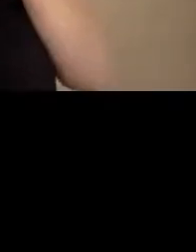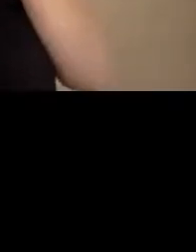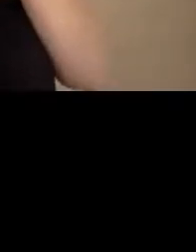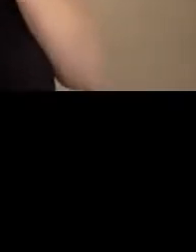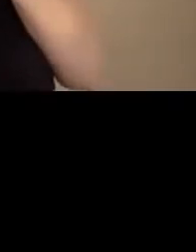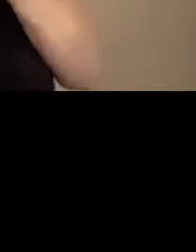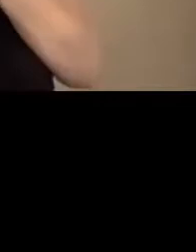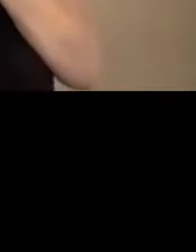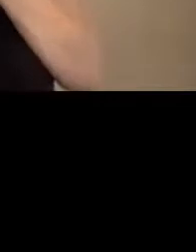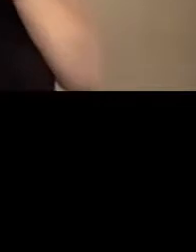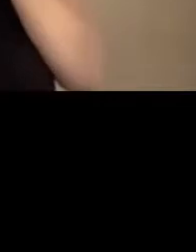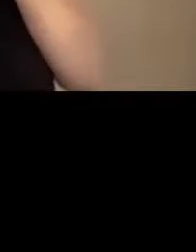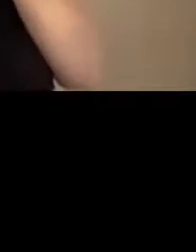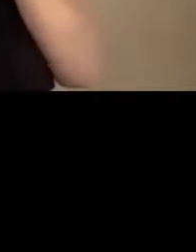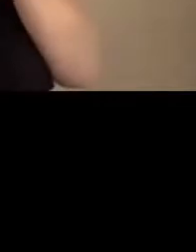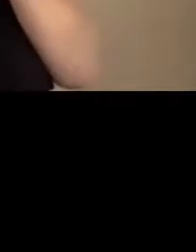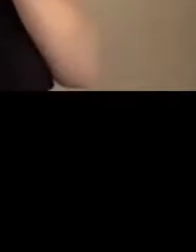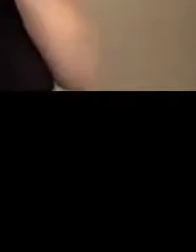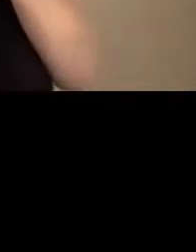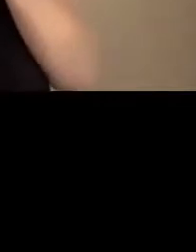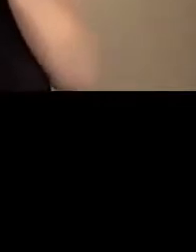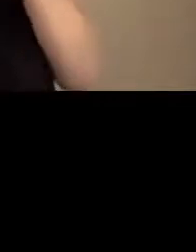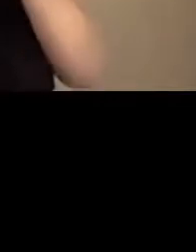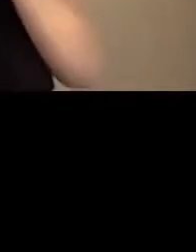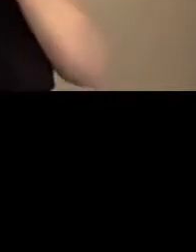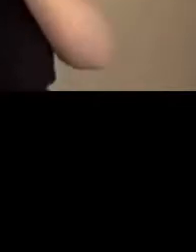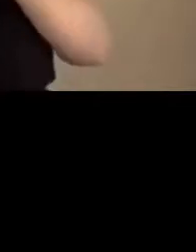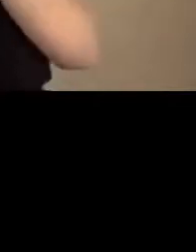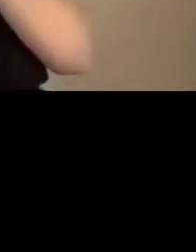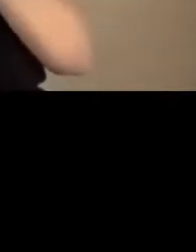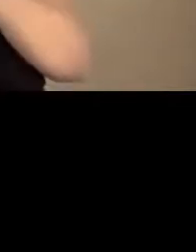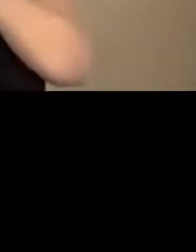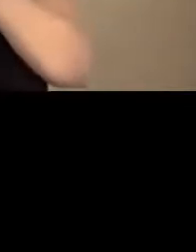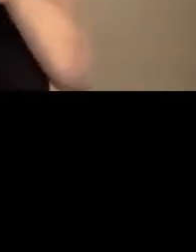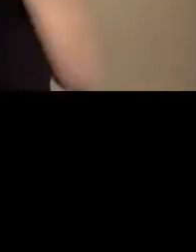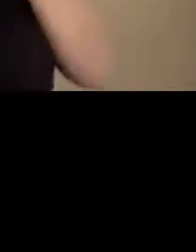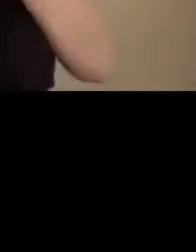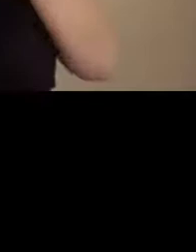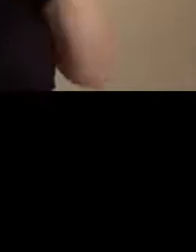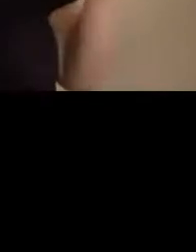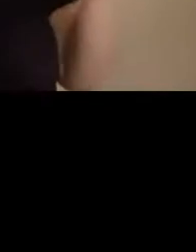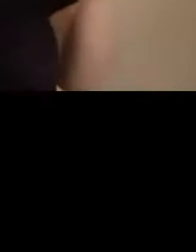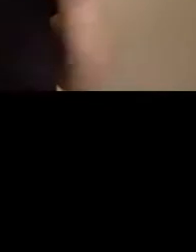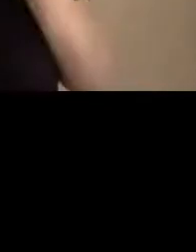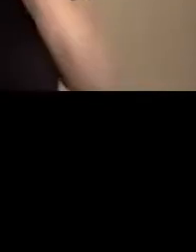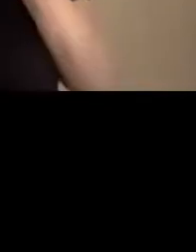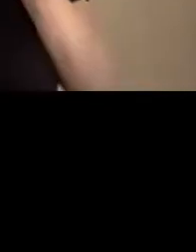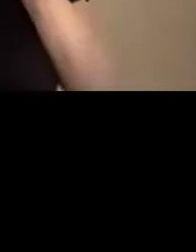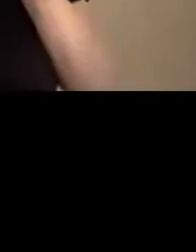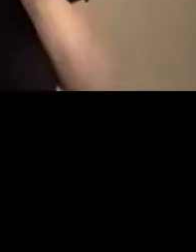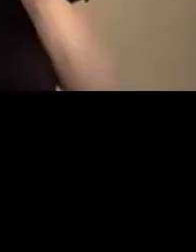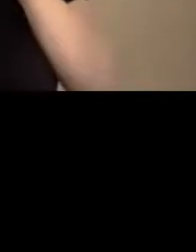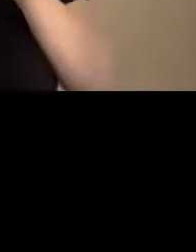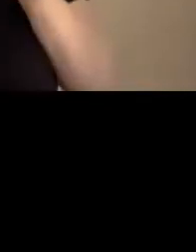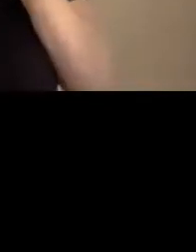Wando Ibezi, and Ashley Holmes. We are delighted to open this year's programme with Akeelah Bertram, who is presenting